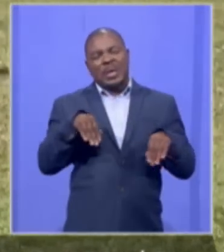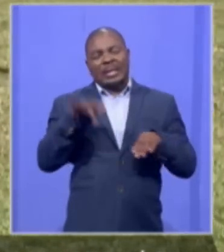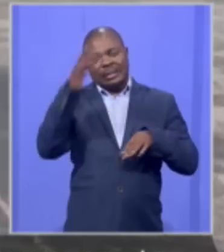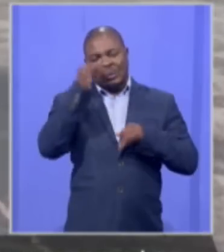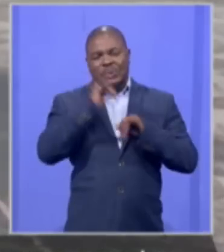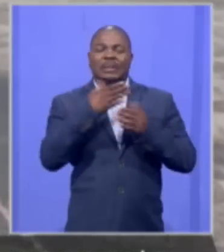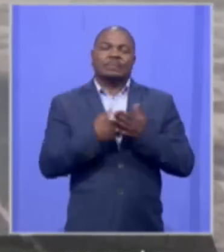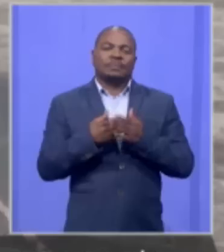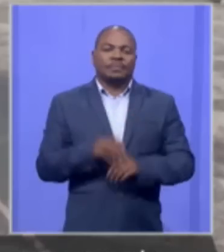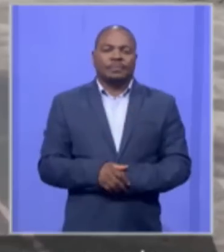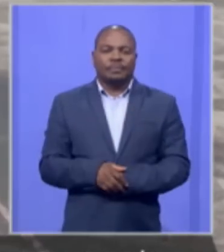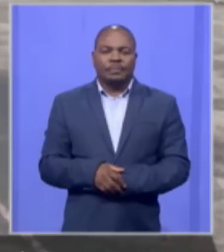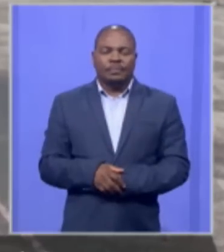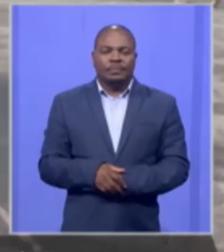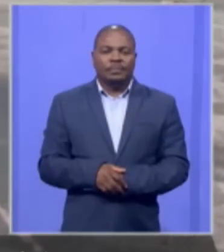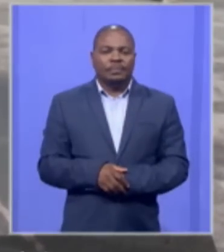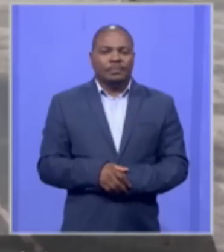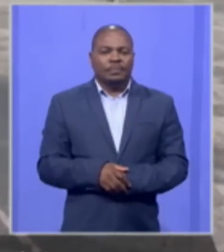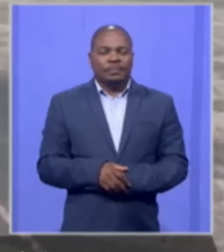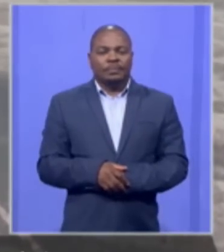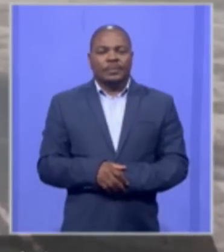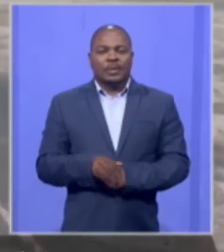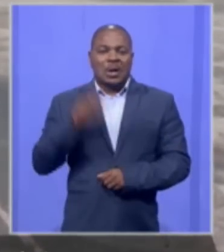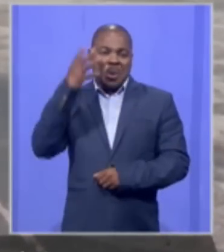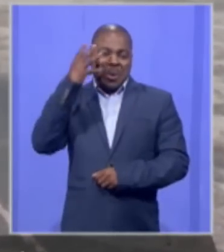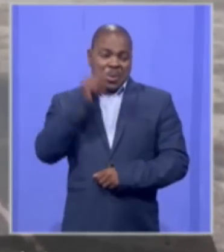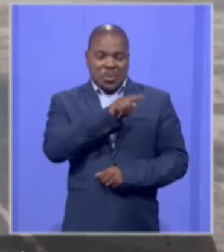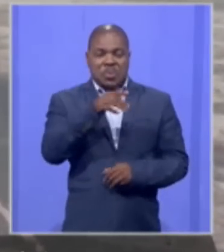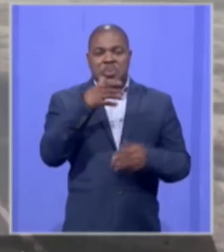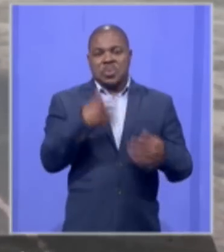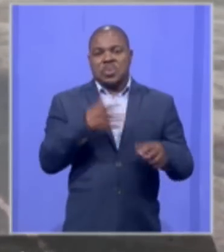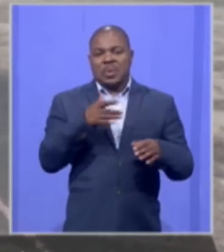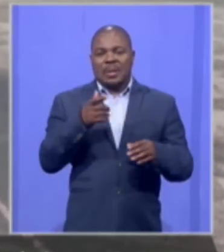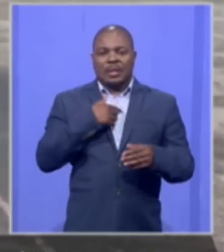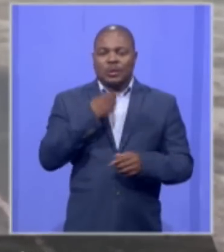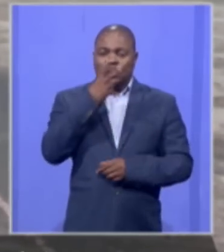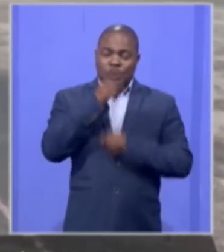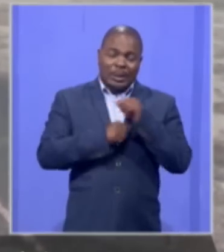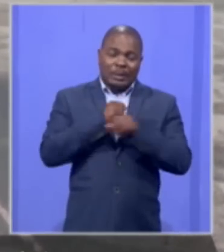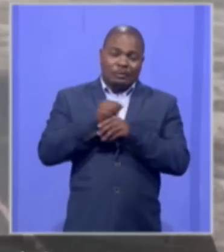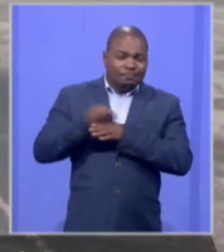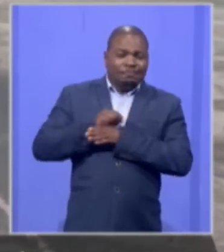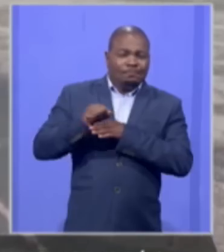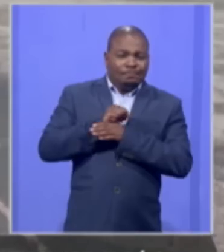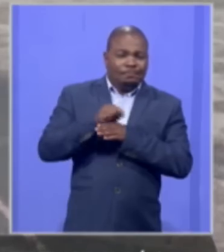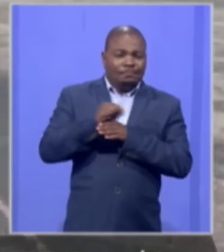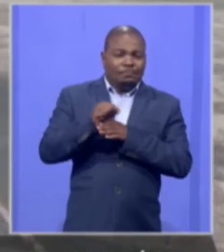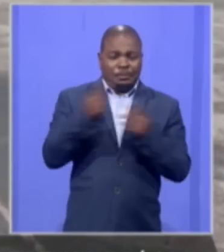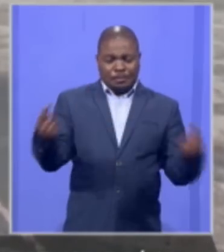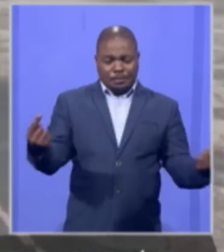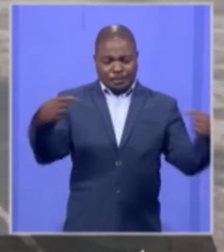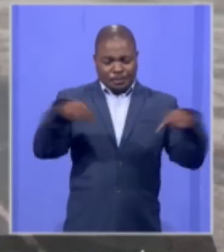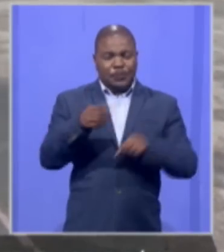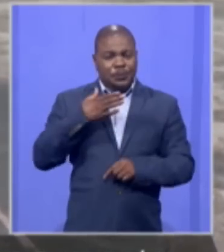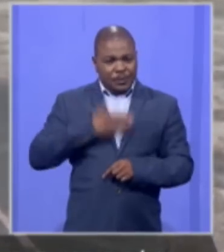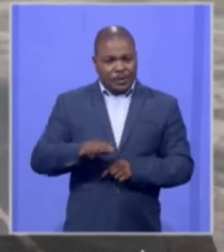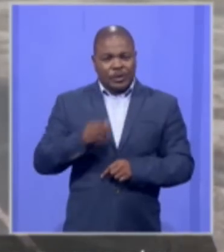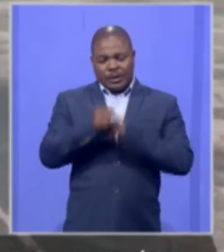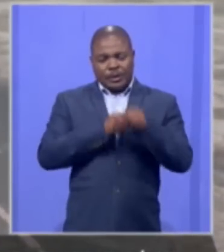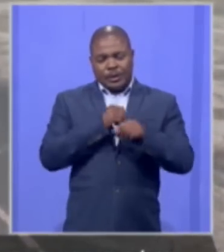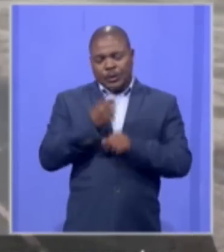citizen. We must expect us of our grannies. They really trained for 2 years. They were training to come and play for GIFT 2025, and we are